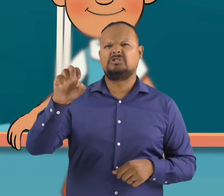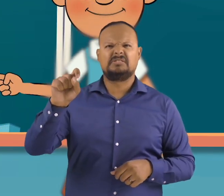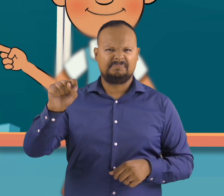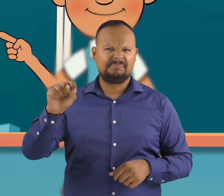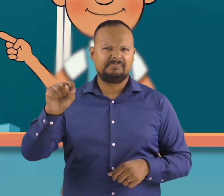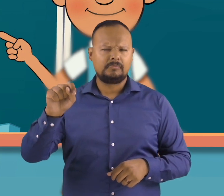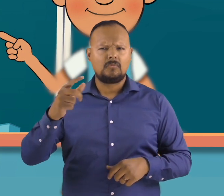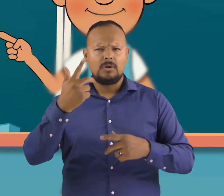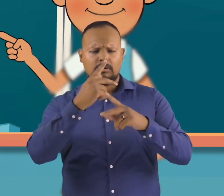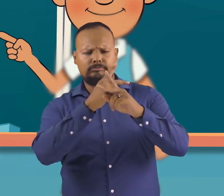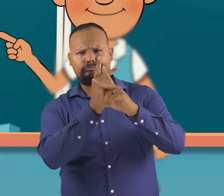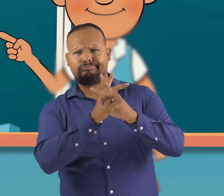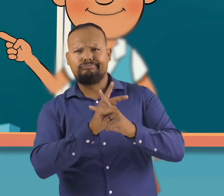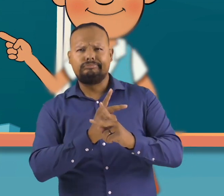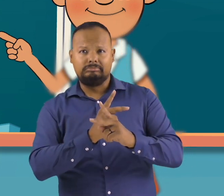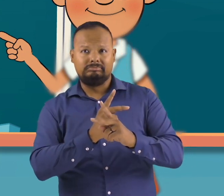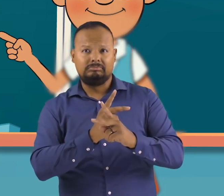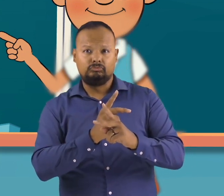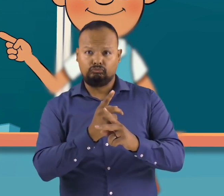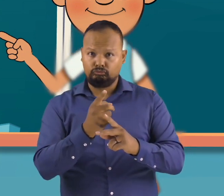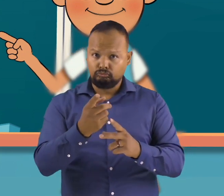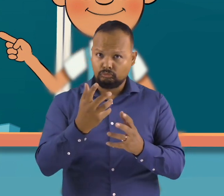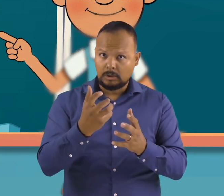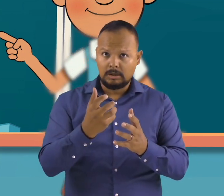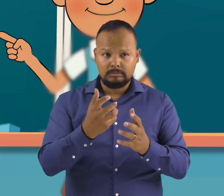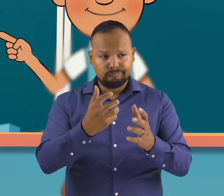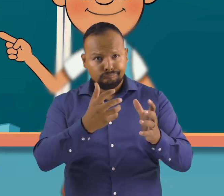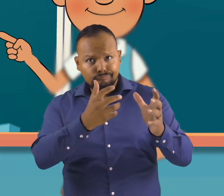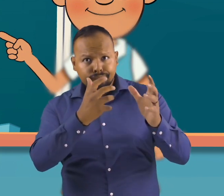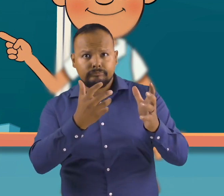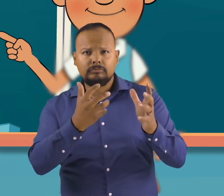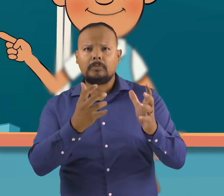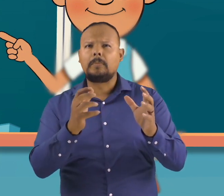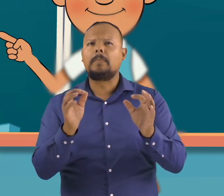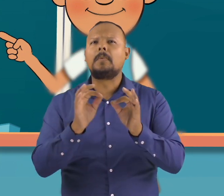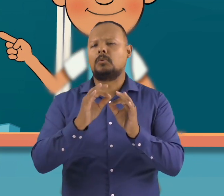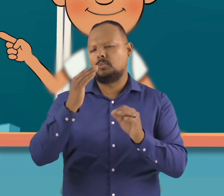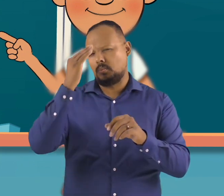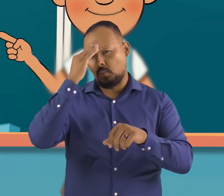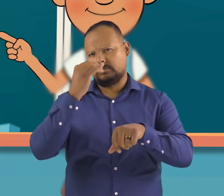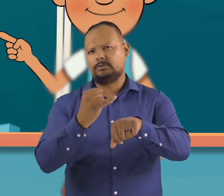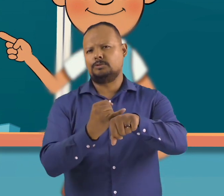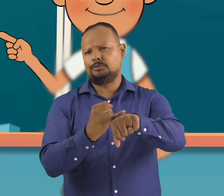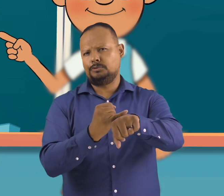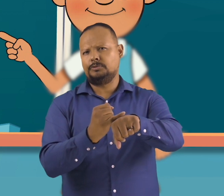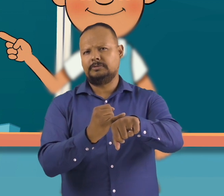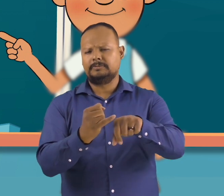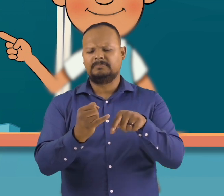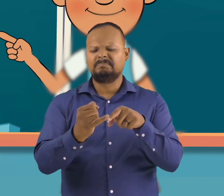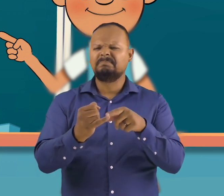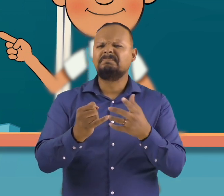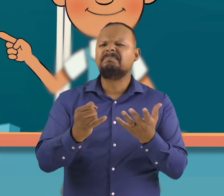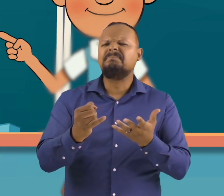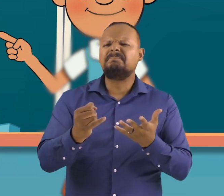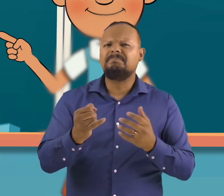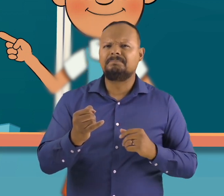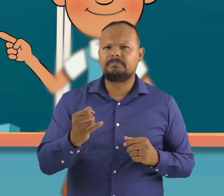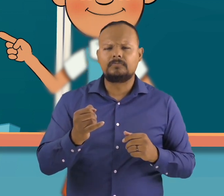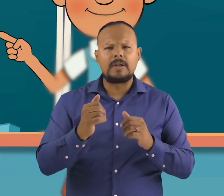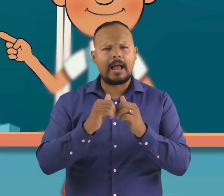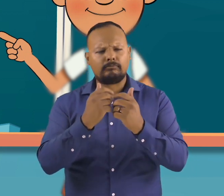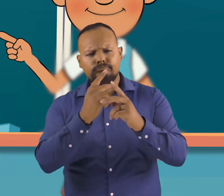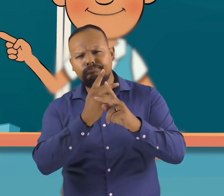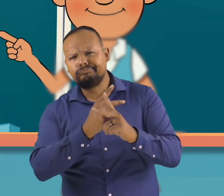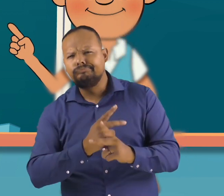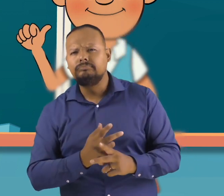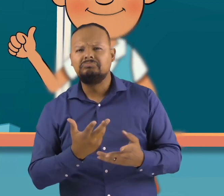financially literate is understanding what interest is and how to calculate it. Today, we are going to do